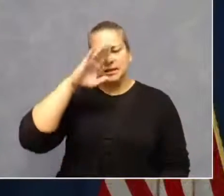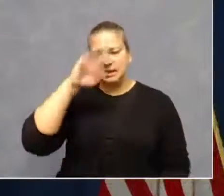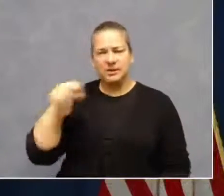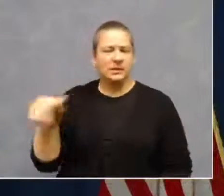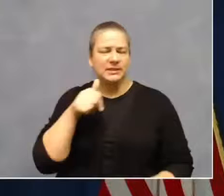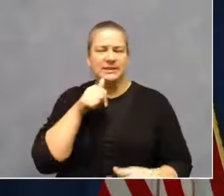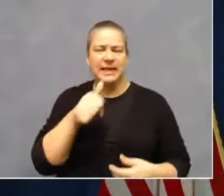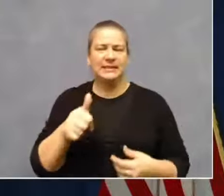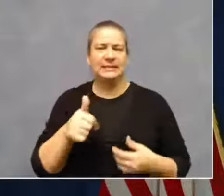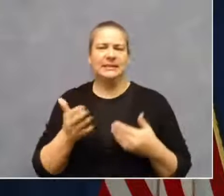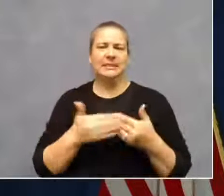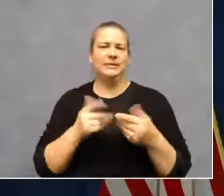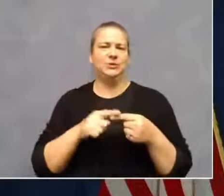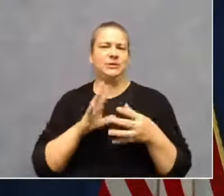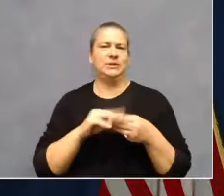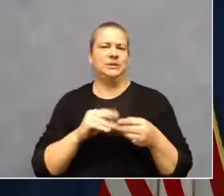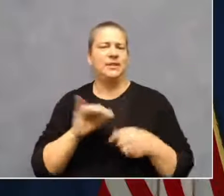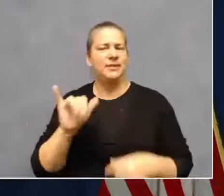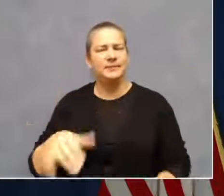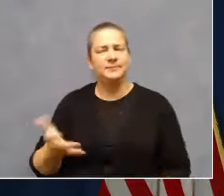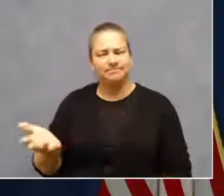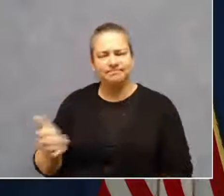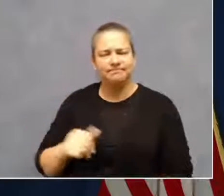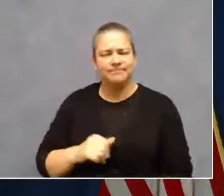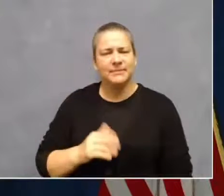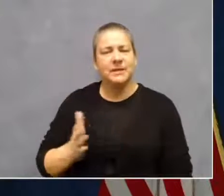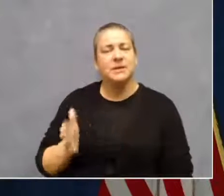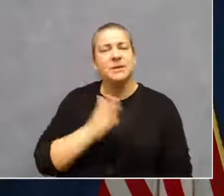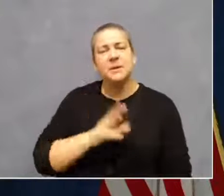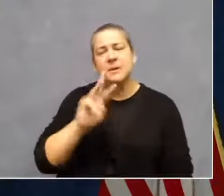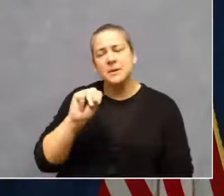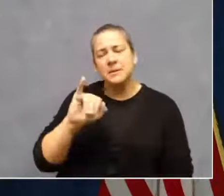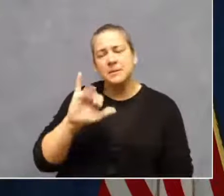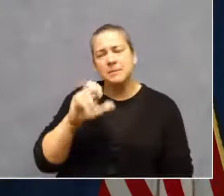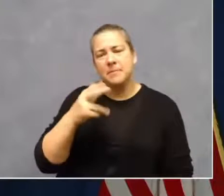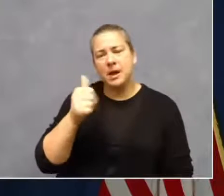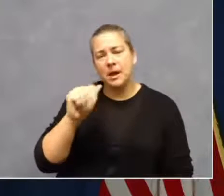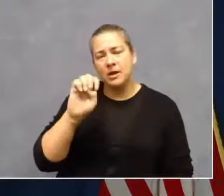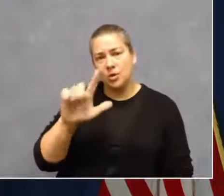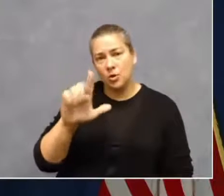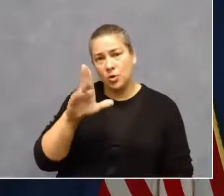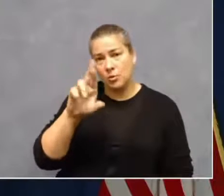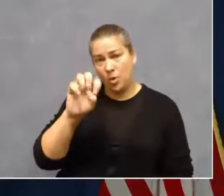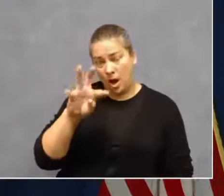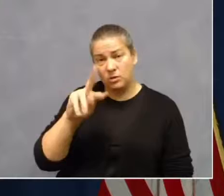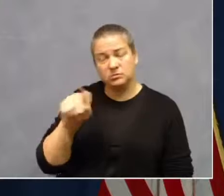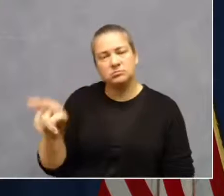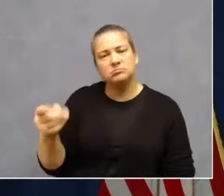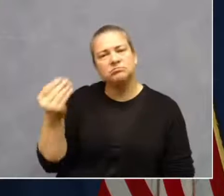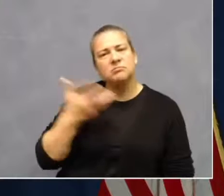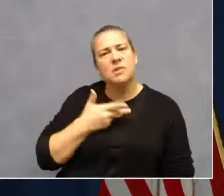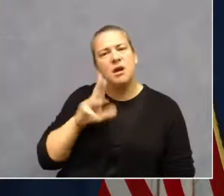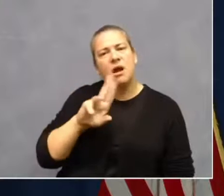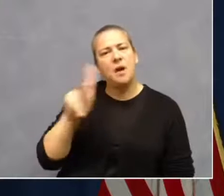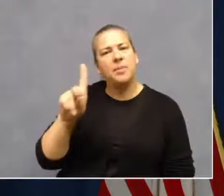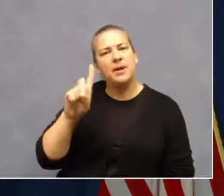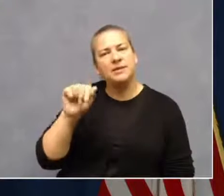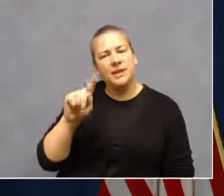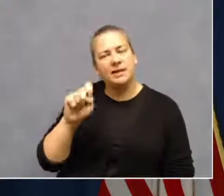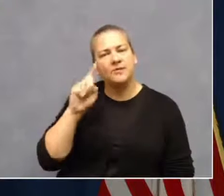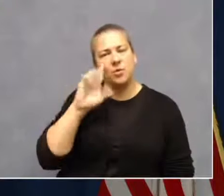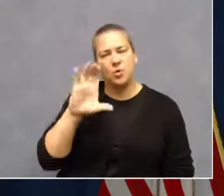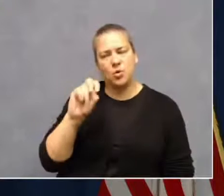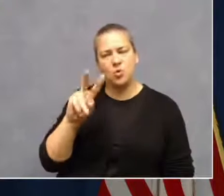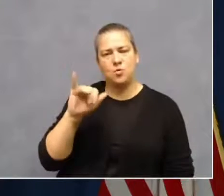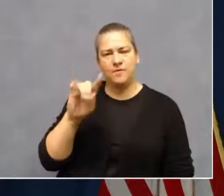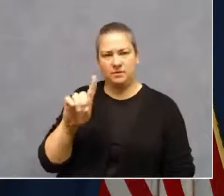All right, next we've got Michael Brown, who is going to give us an update on COVID-19